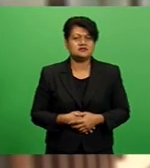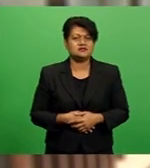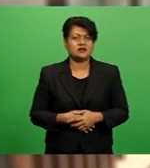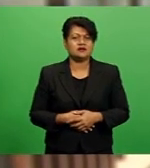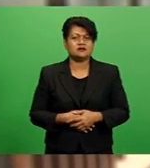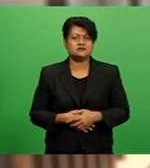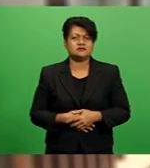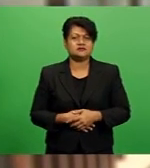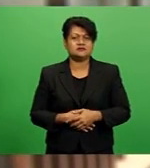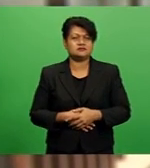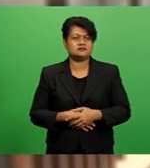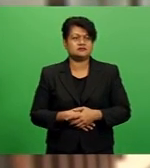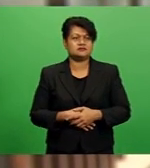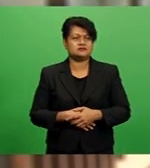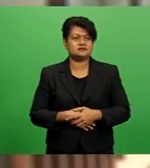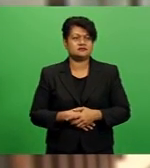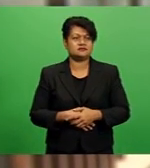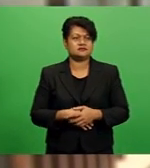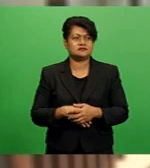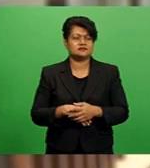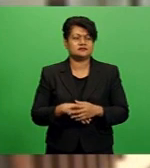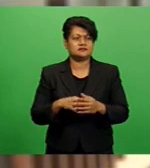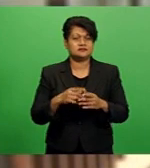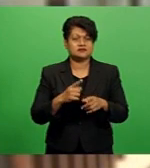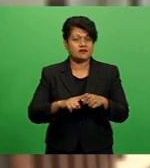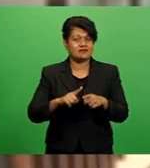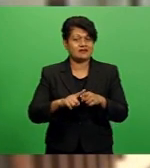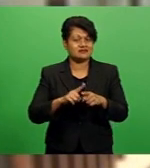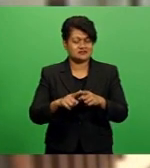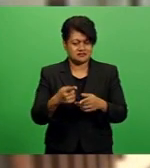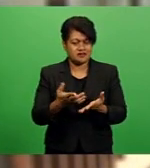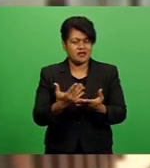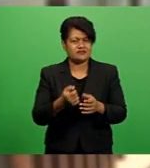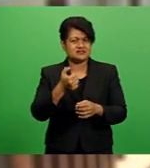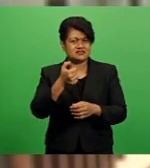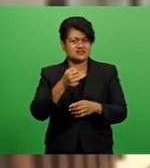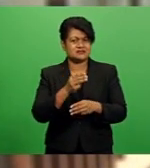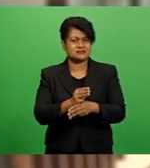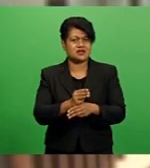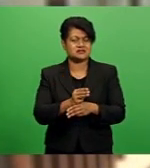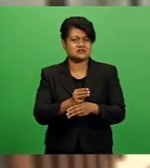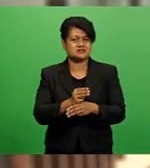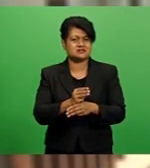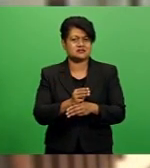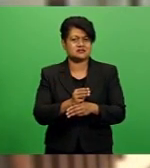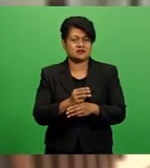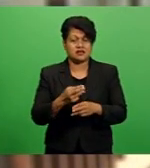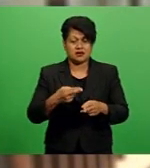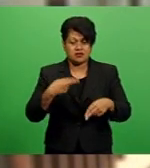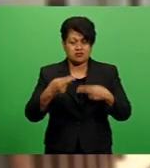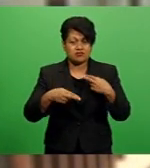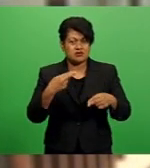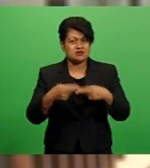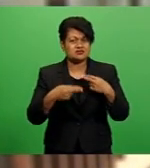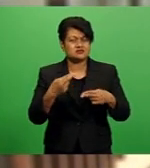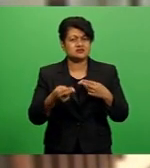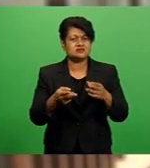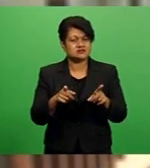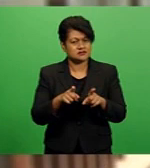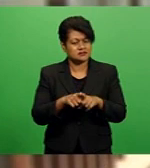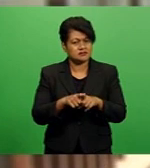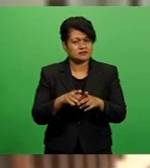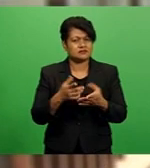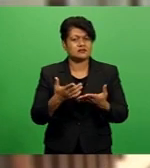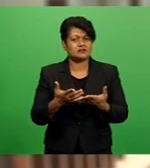British consumer spending fell in December at the fastest rate in 6 months, with pubs and restaurants especially hard hit by